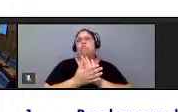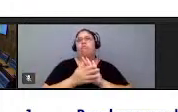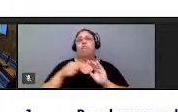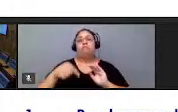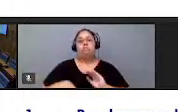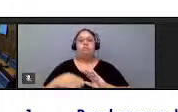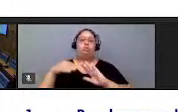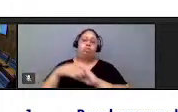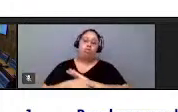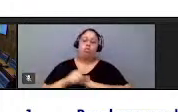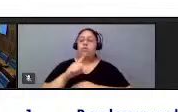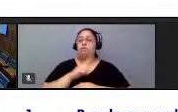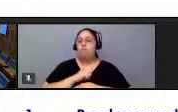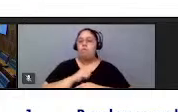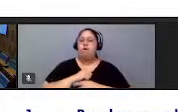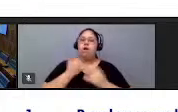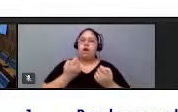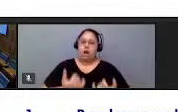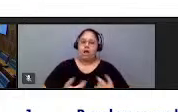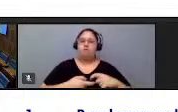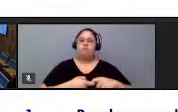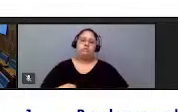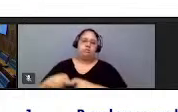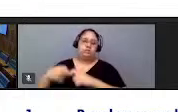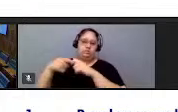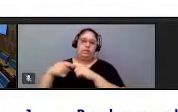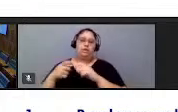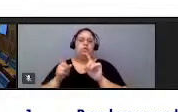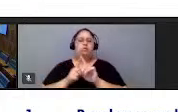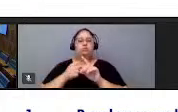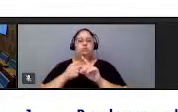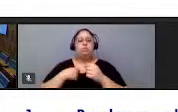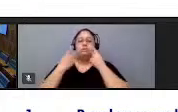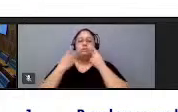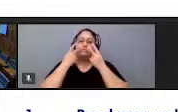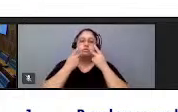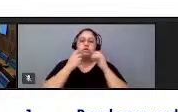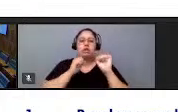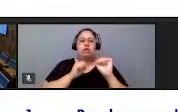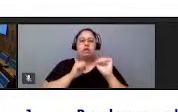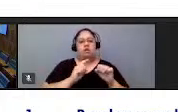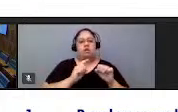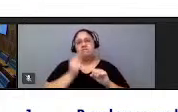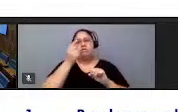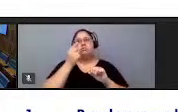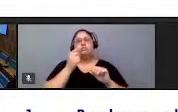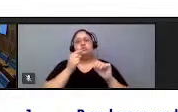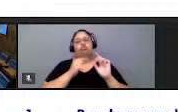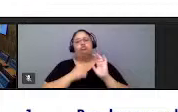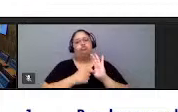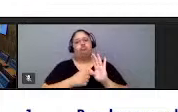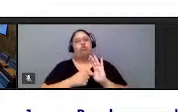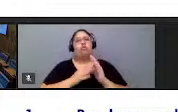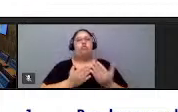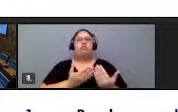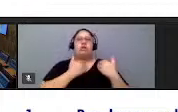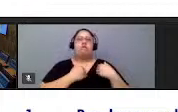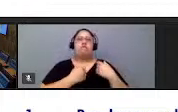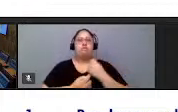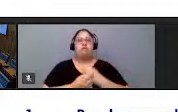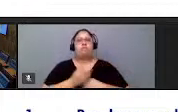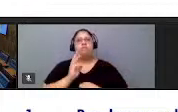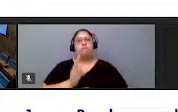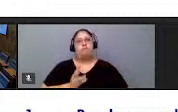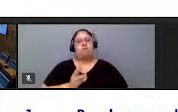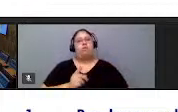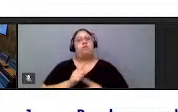decline has suspended and I'm even beginning to see the first sign of a recovery that